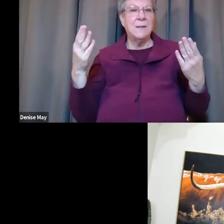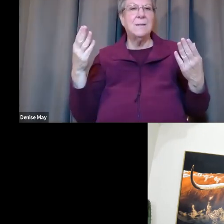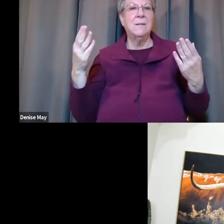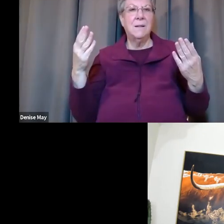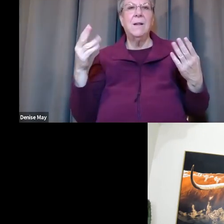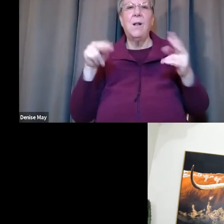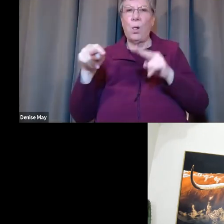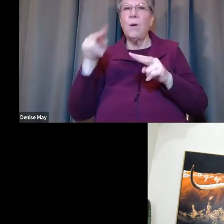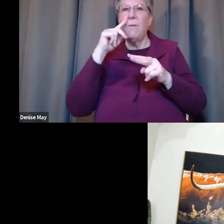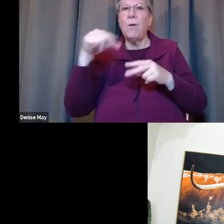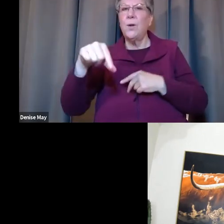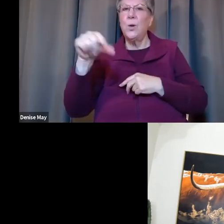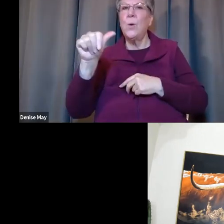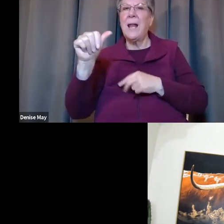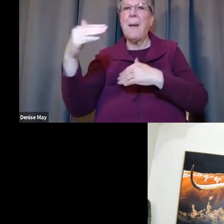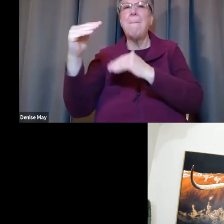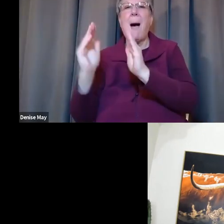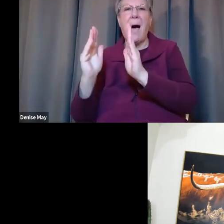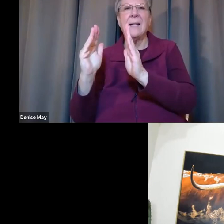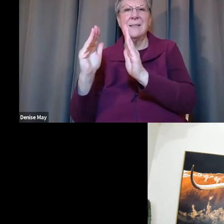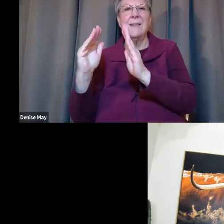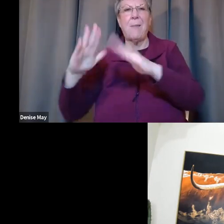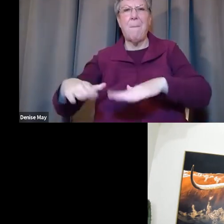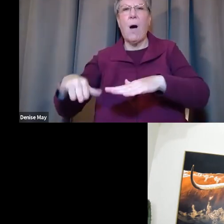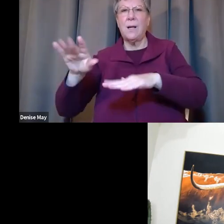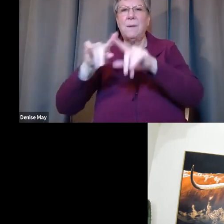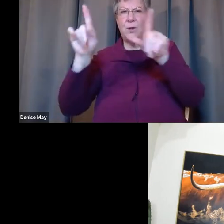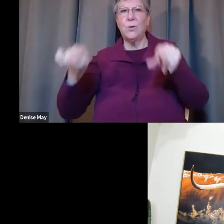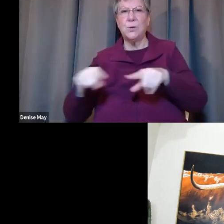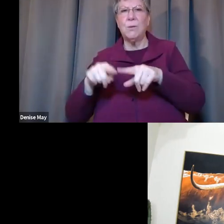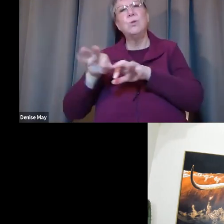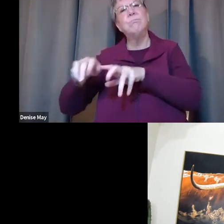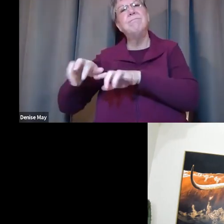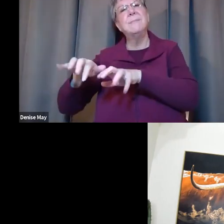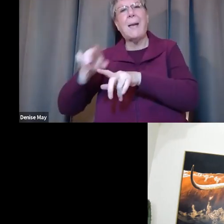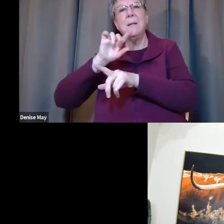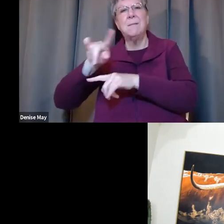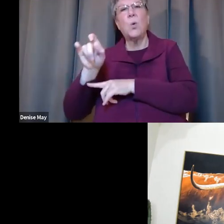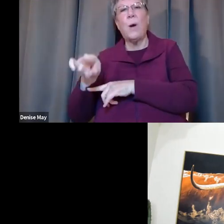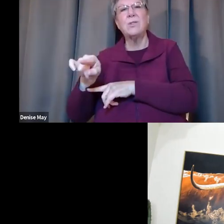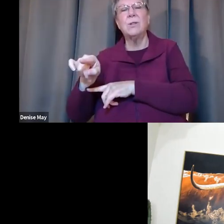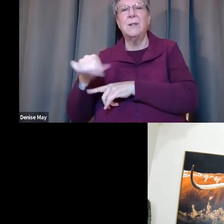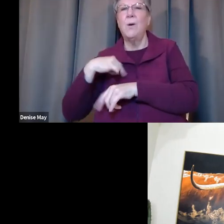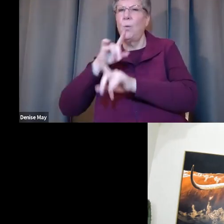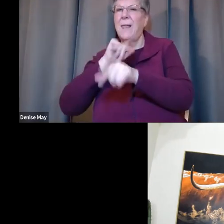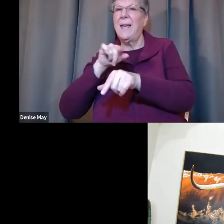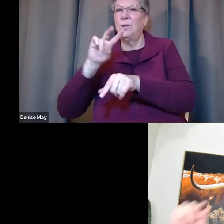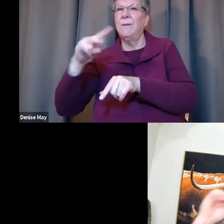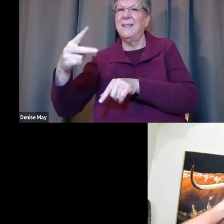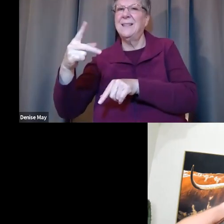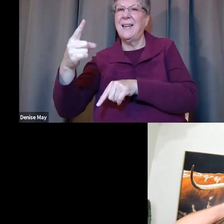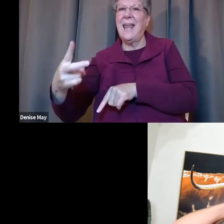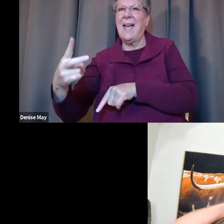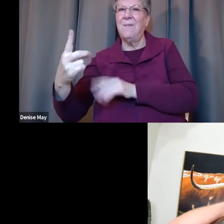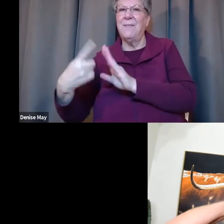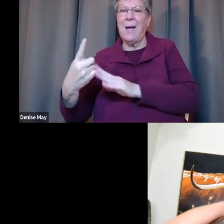for the Q&A box at the bottom of your screen to respond with some questions we'll address in the second half of the hour. Over